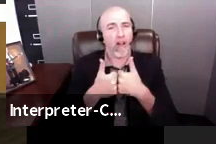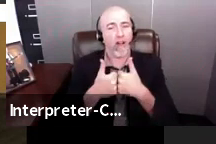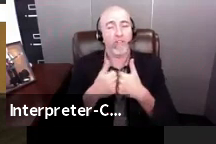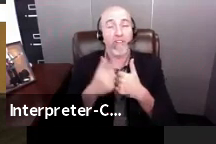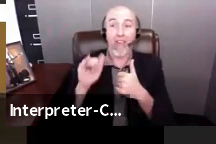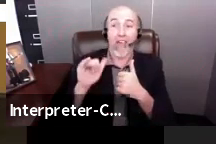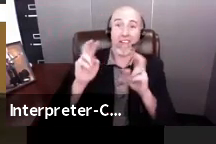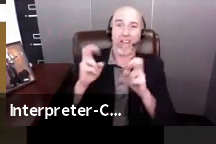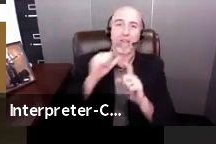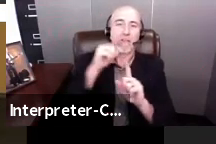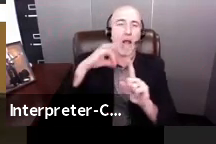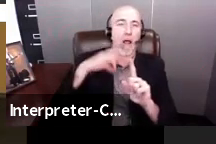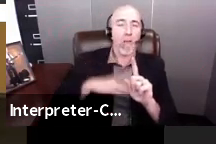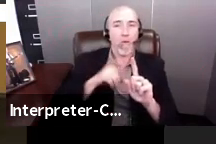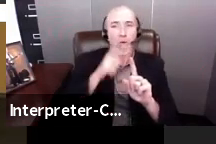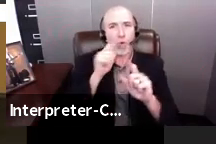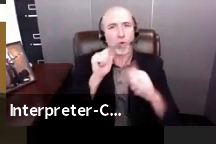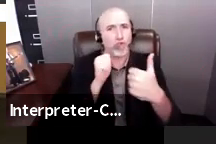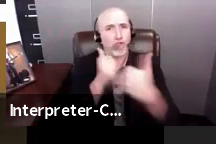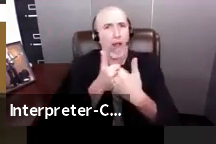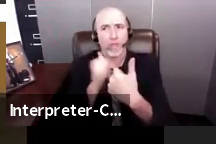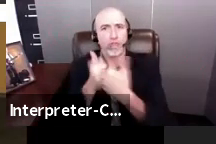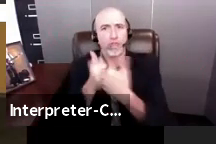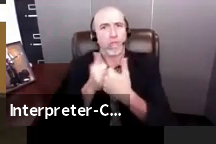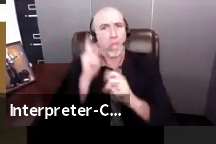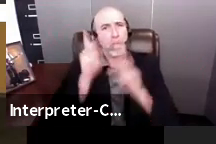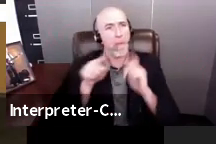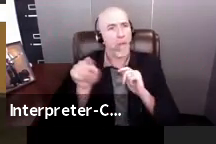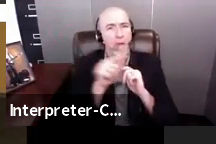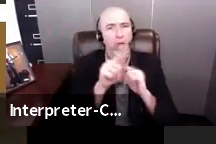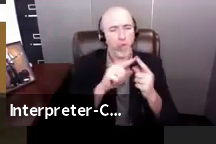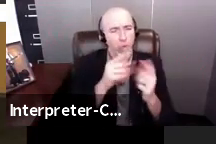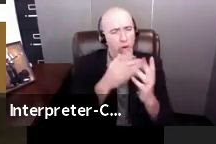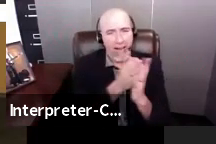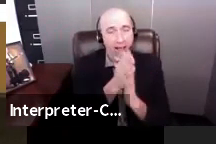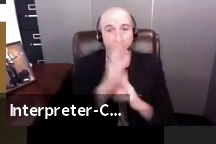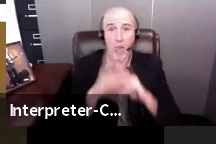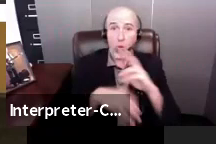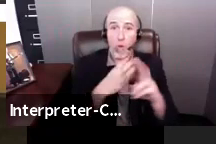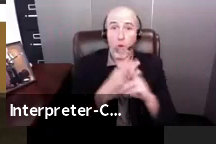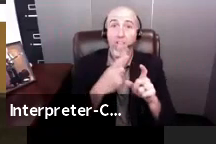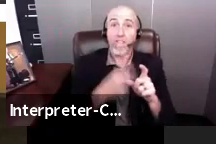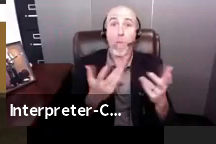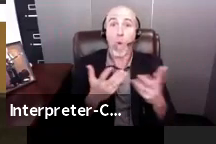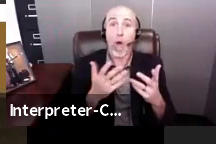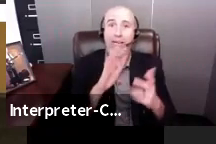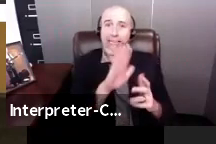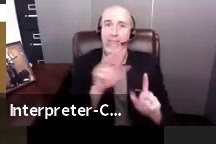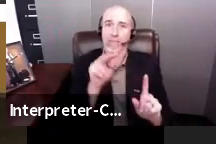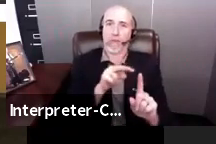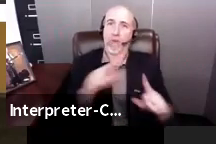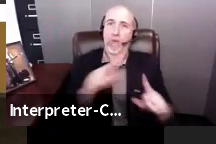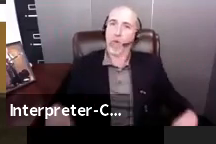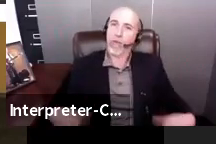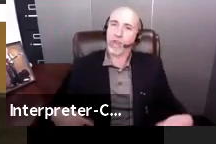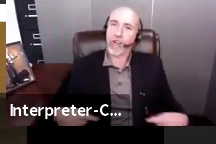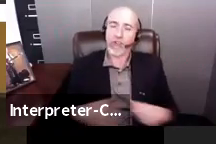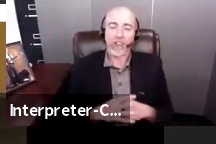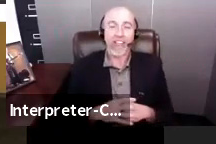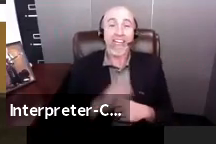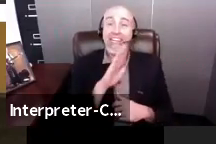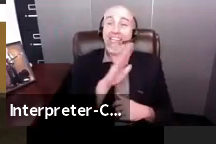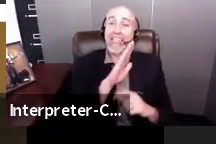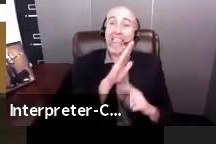which challenges people to navigate the world from a wheelchair. His mission is